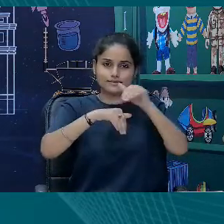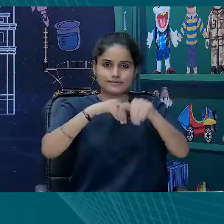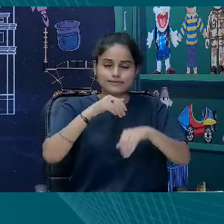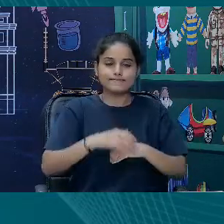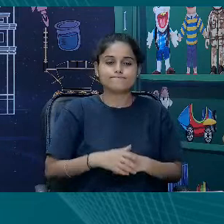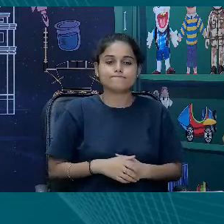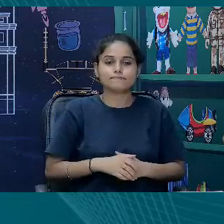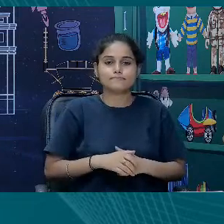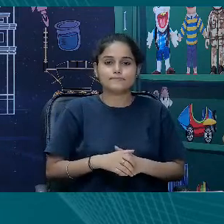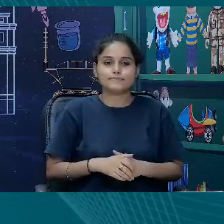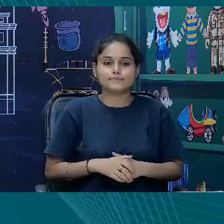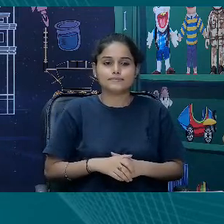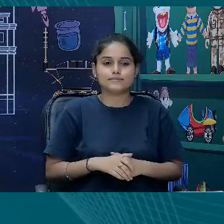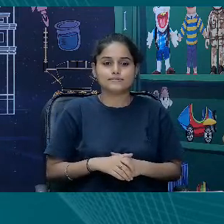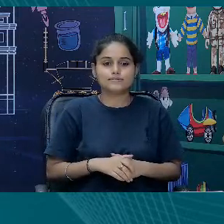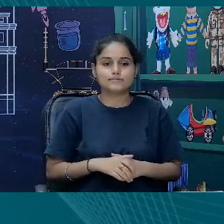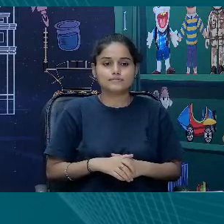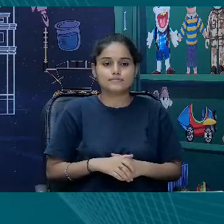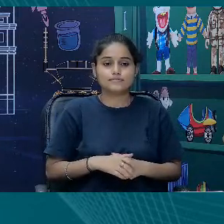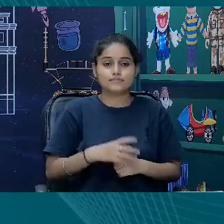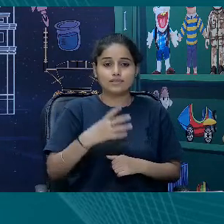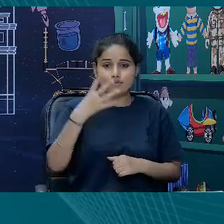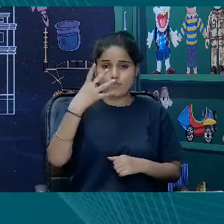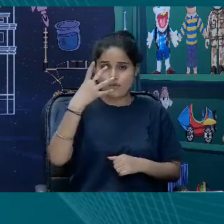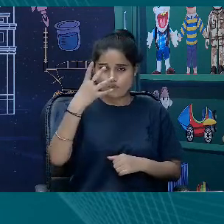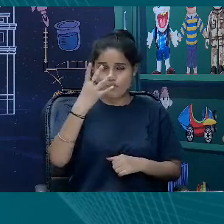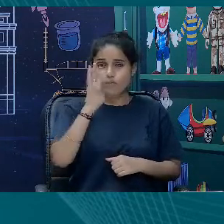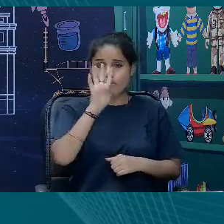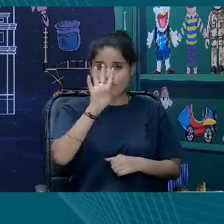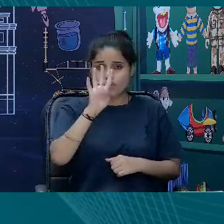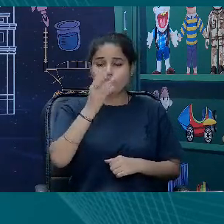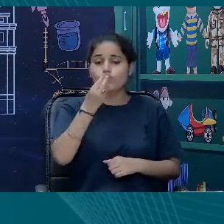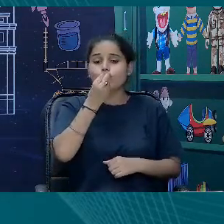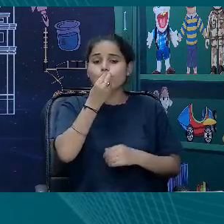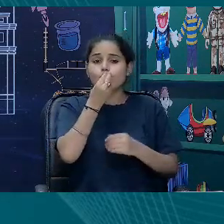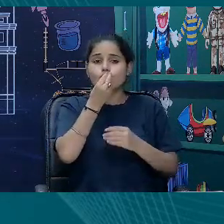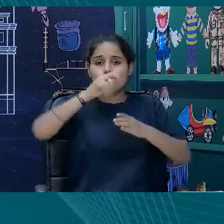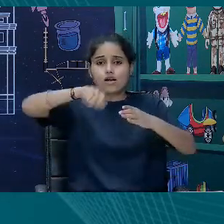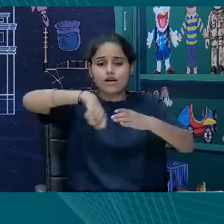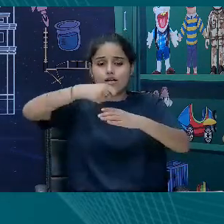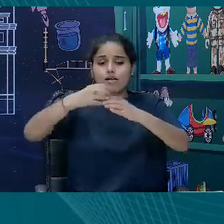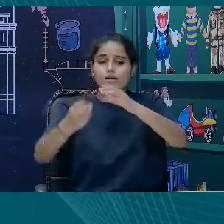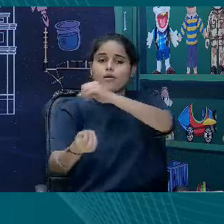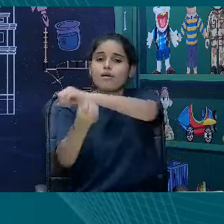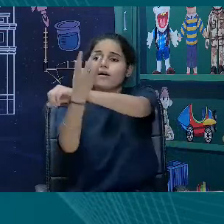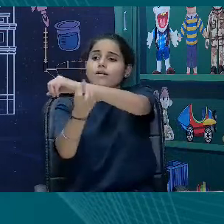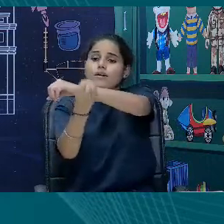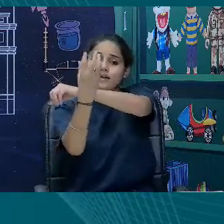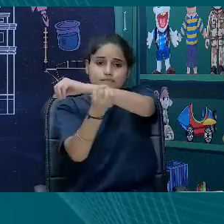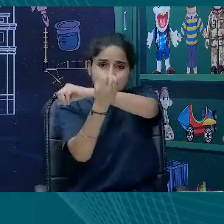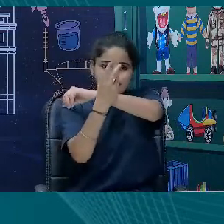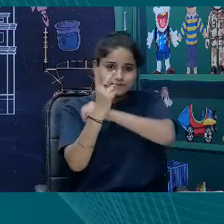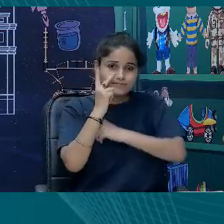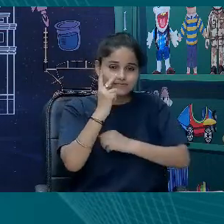And 4 little chimneys. These are my chimneys. 4 little